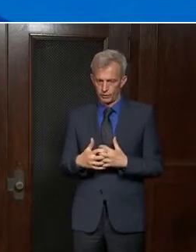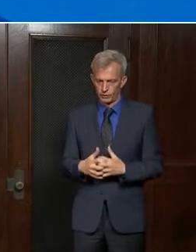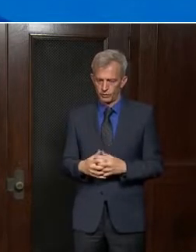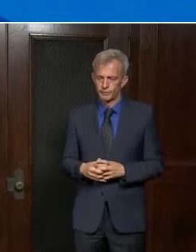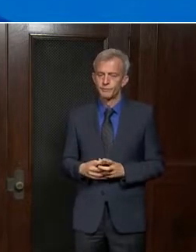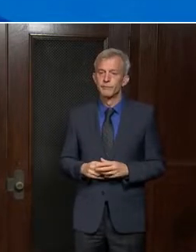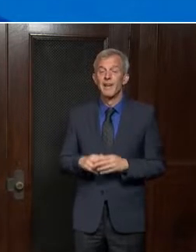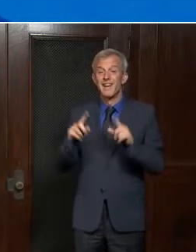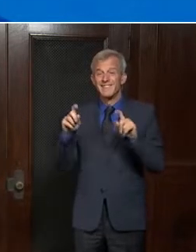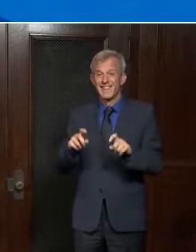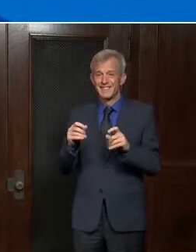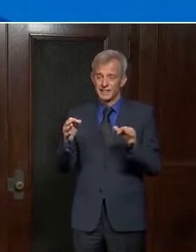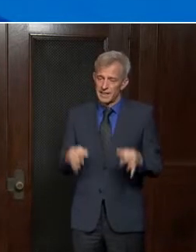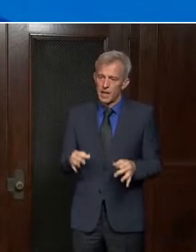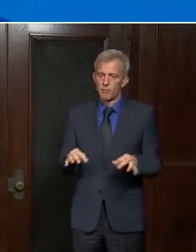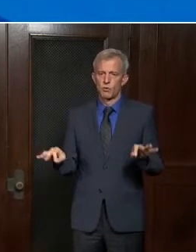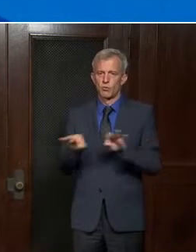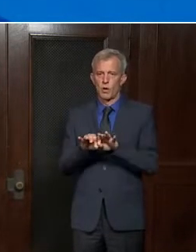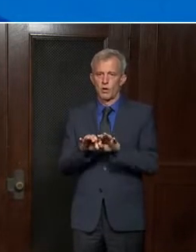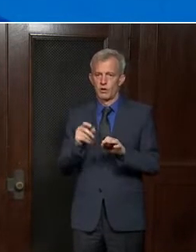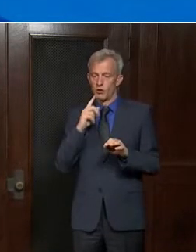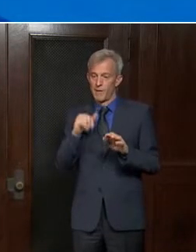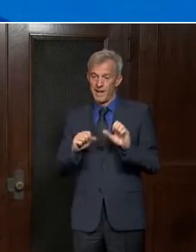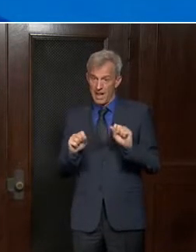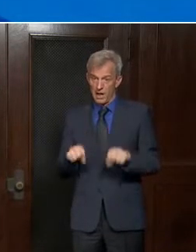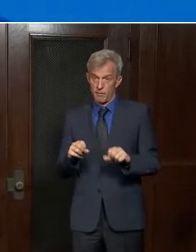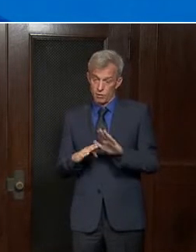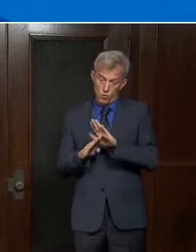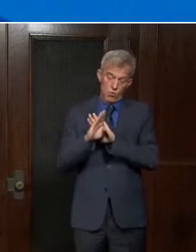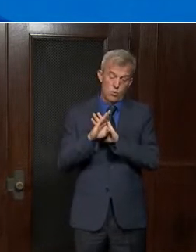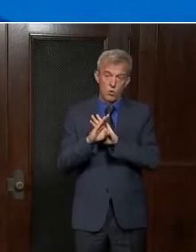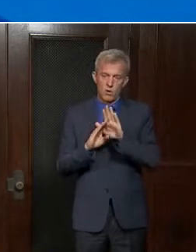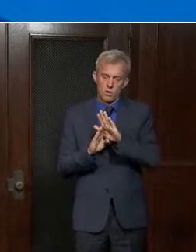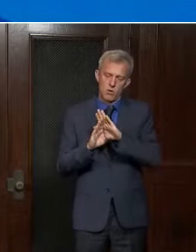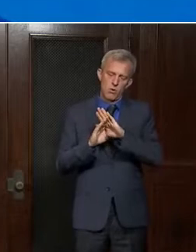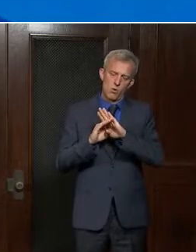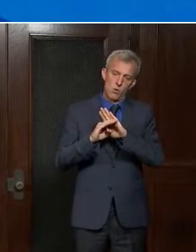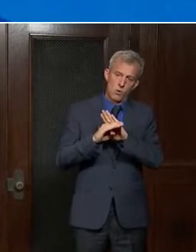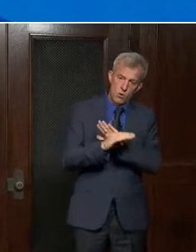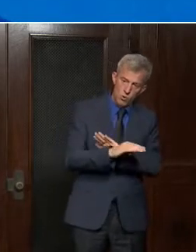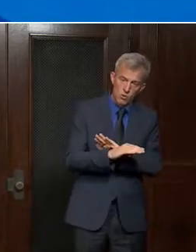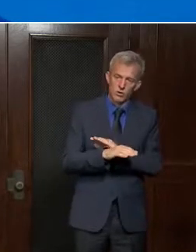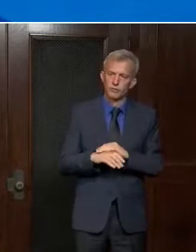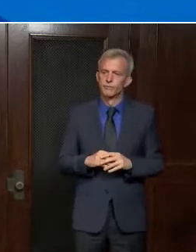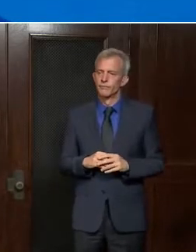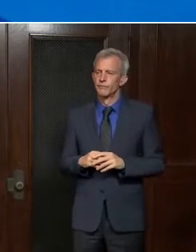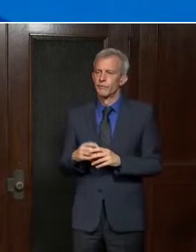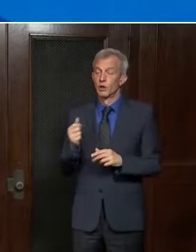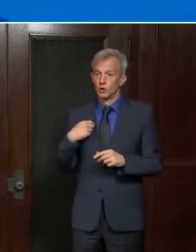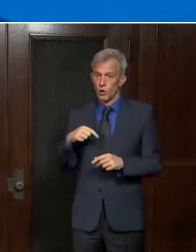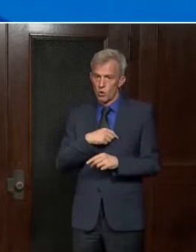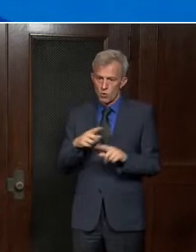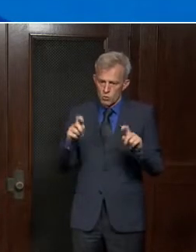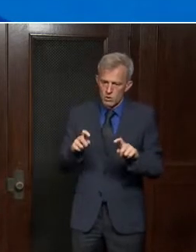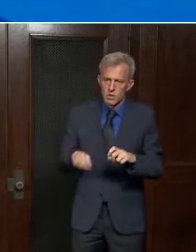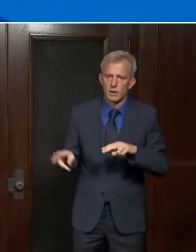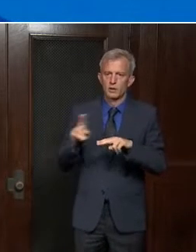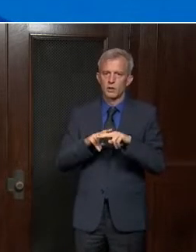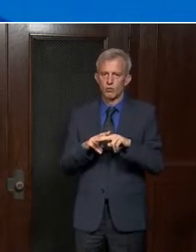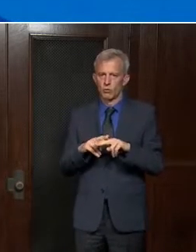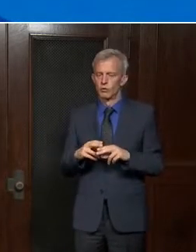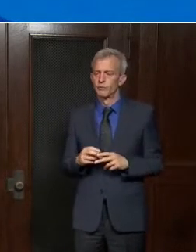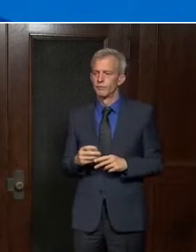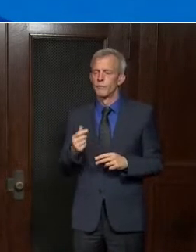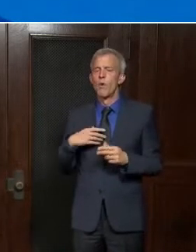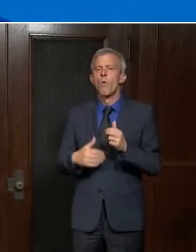to track this outbreak and flatten the curve, and so we are scaling up and ramping up this effort. Most of the test sites are drive-thrus where the tests are